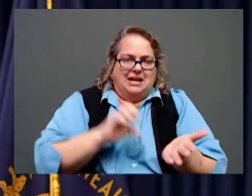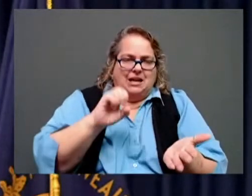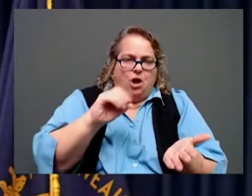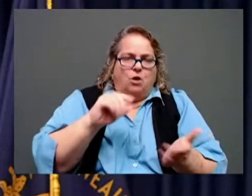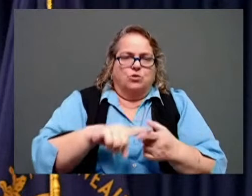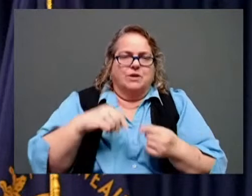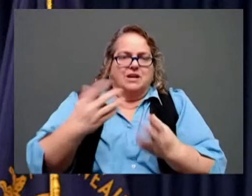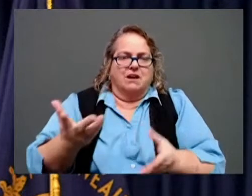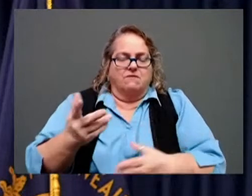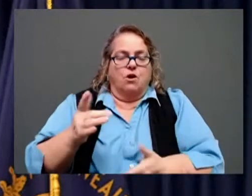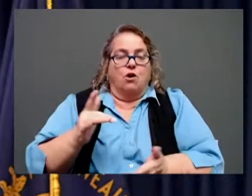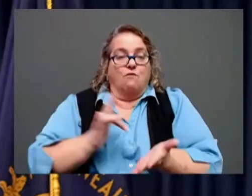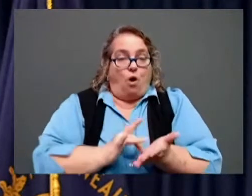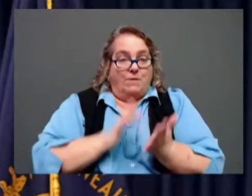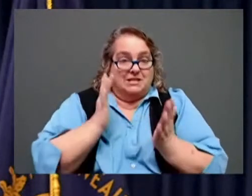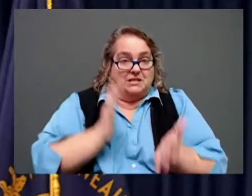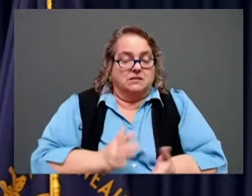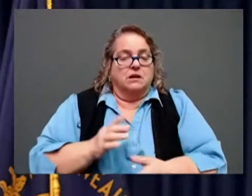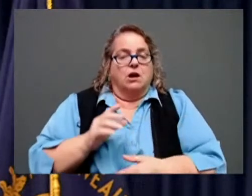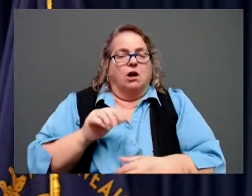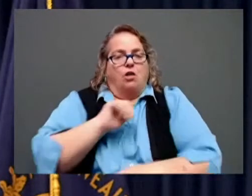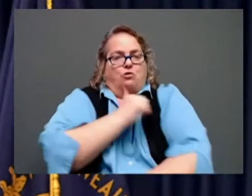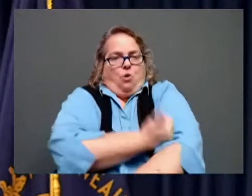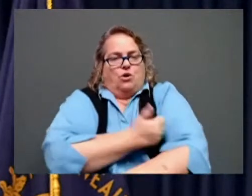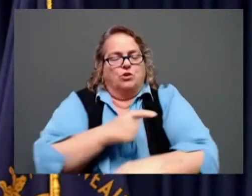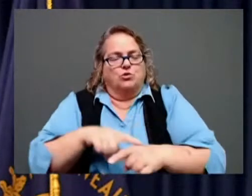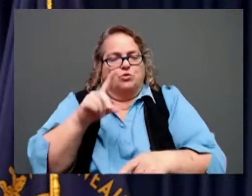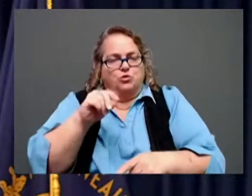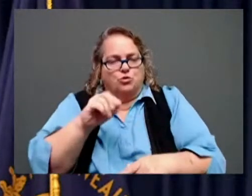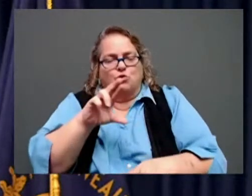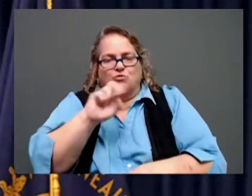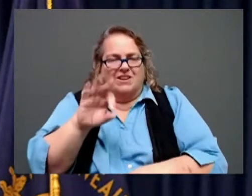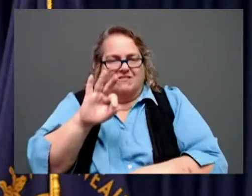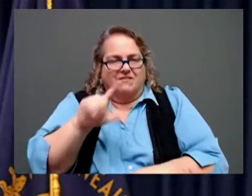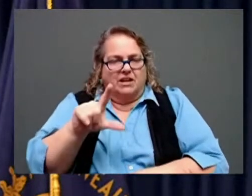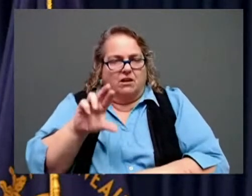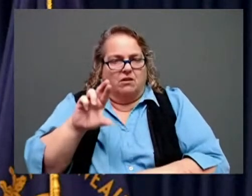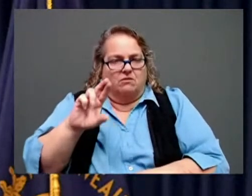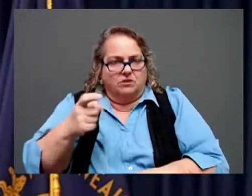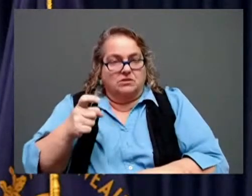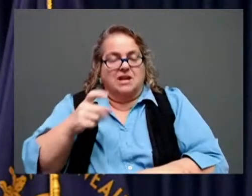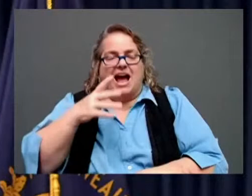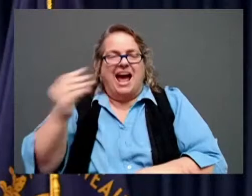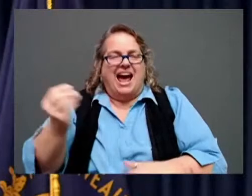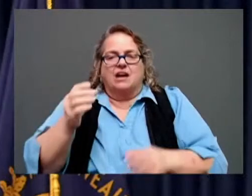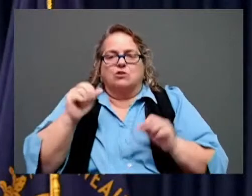do emergency refills and to temporarily operate pharmacies in locations